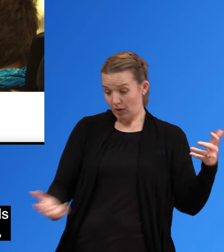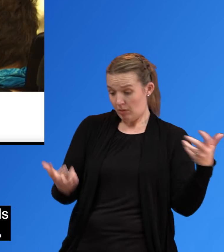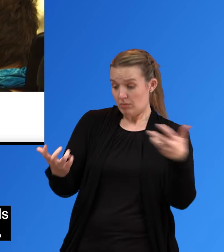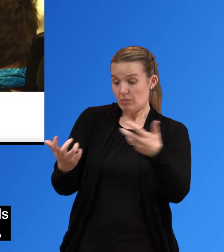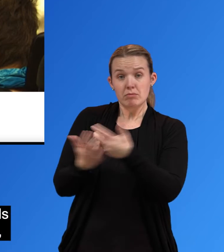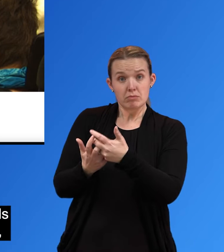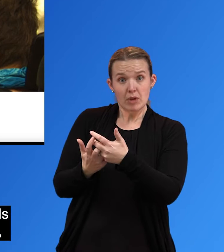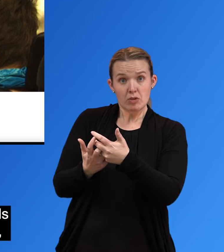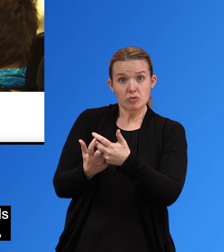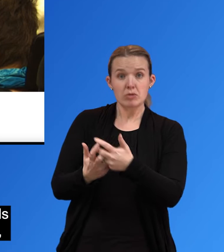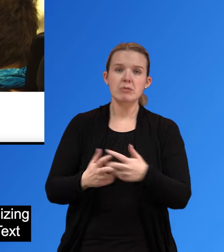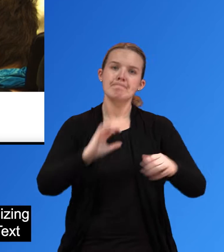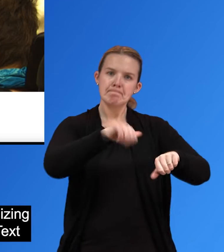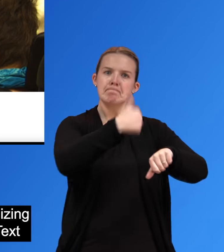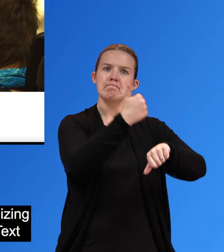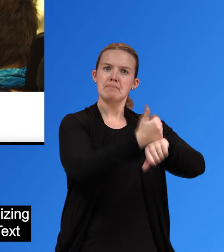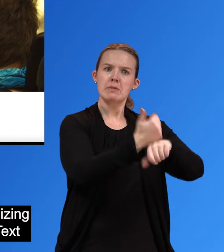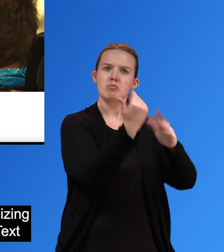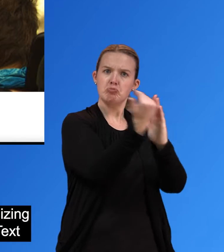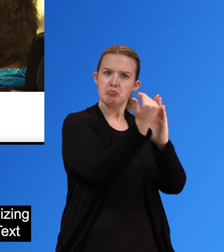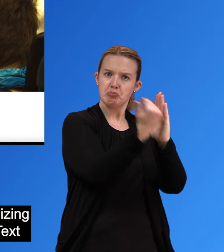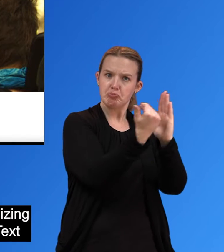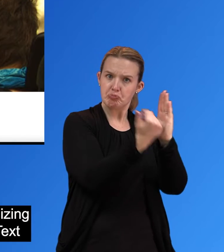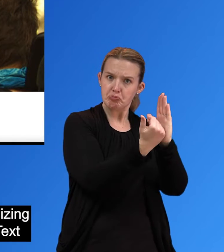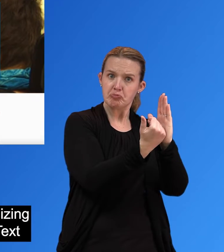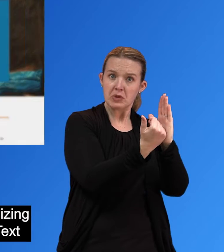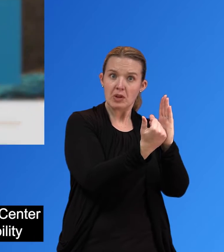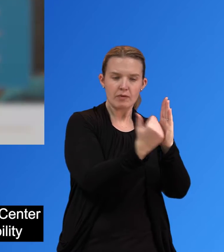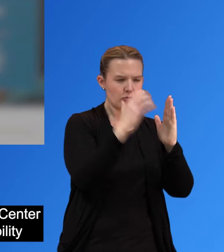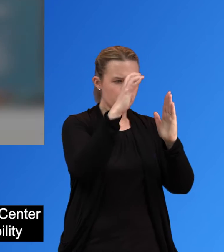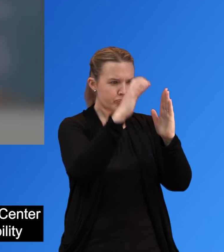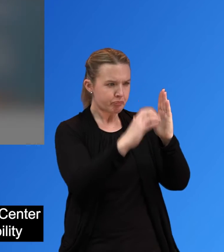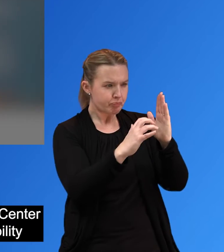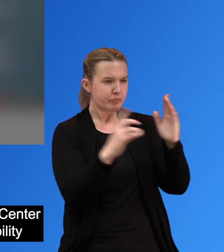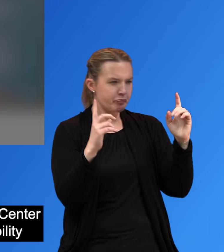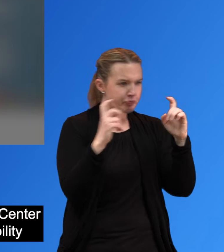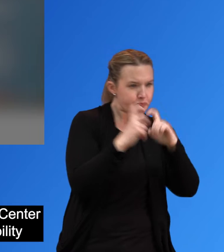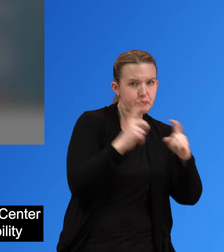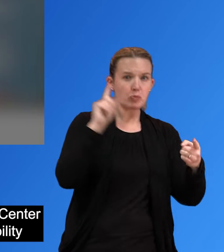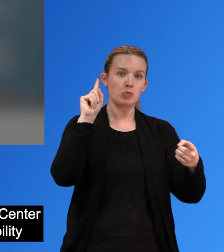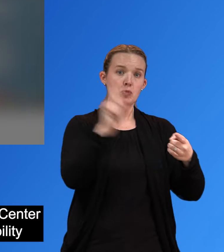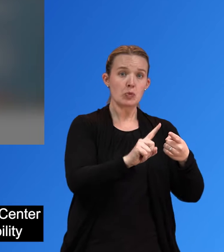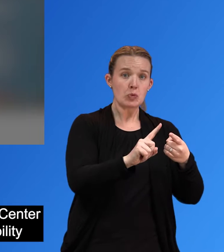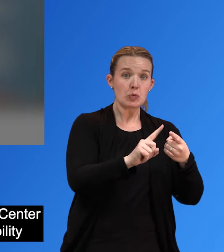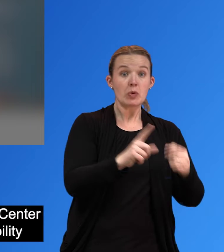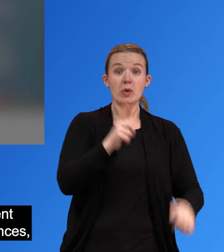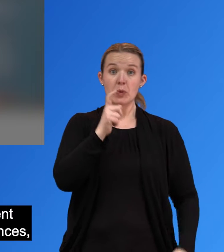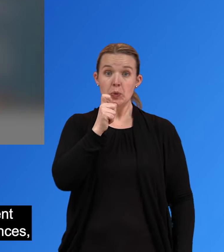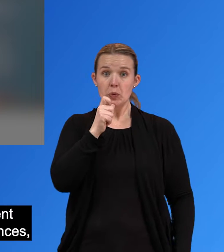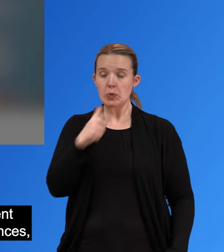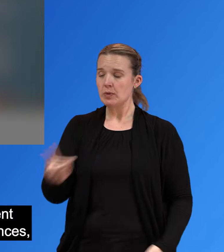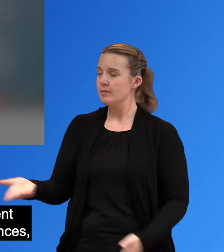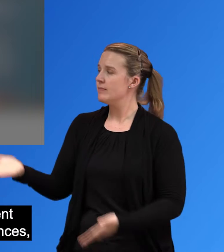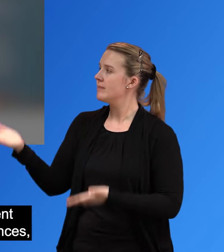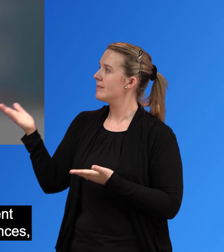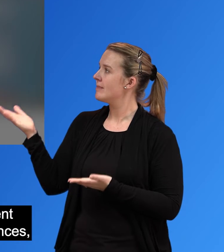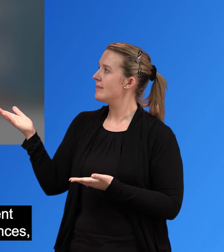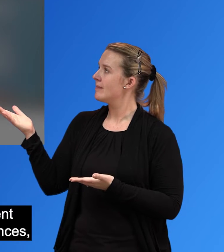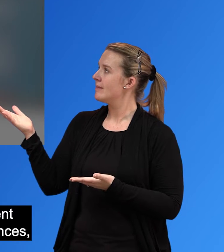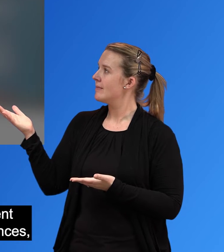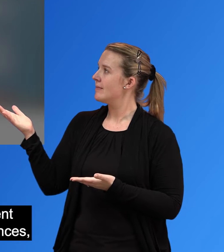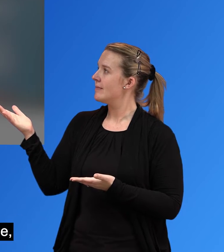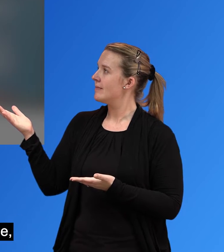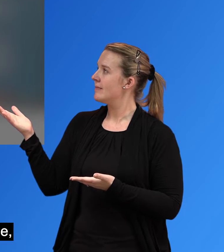To meet the needs of this audience, guidelines for minimizing the complexity of text were prepared by the Center for Literacy and Disability Studies Department of Allied